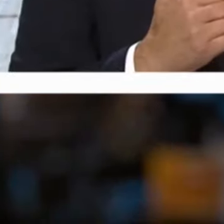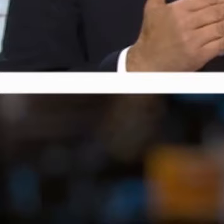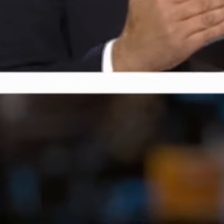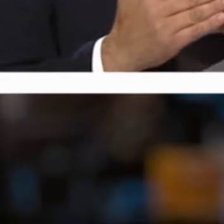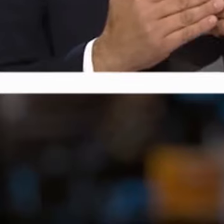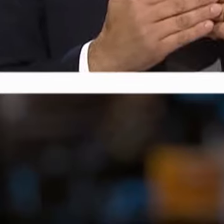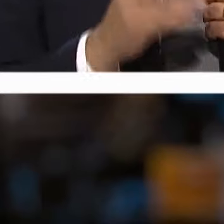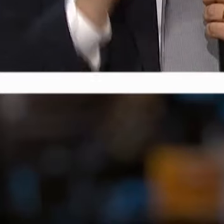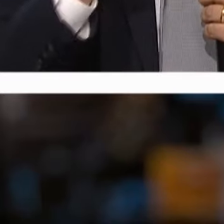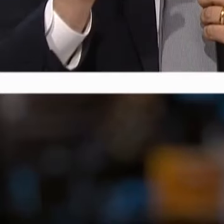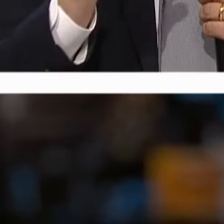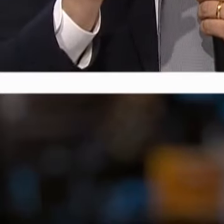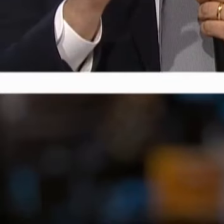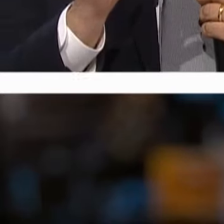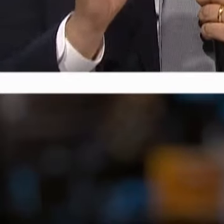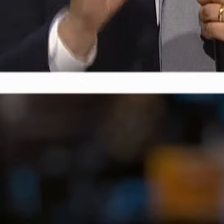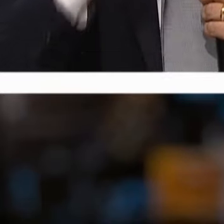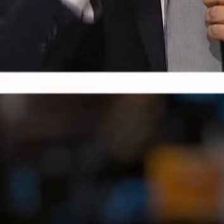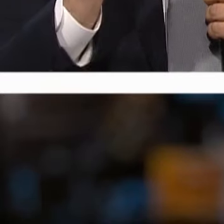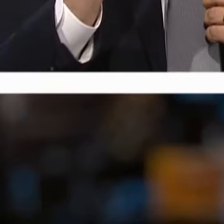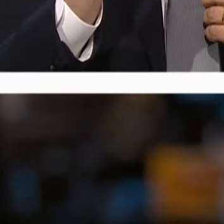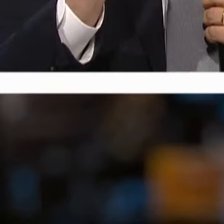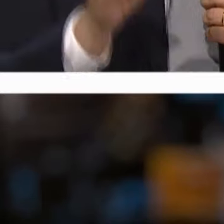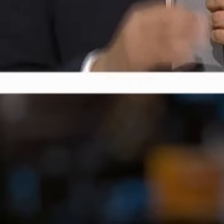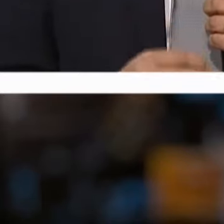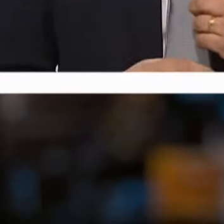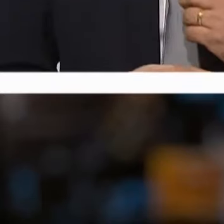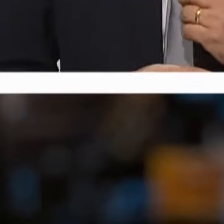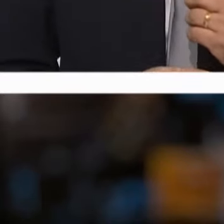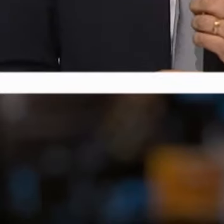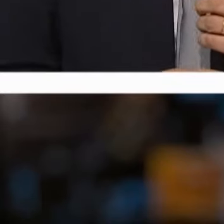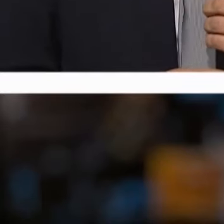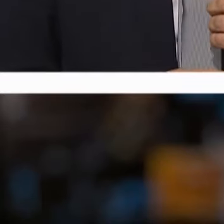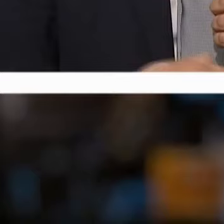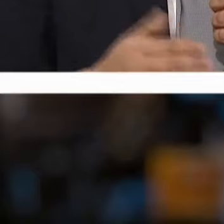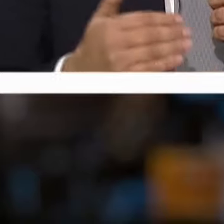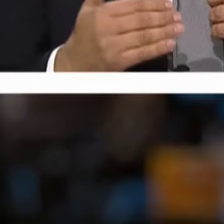policy and on all of our industrial and tertiary sites.